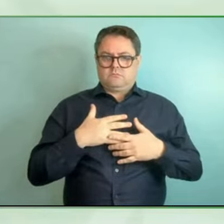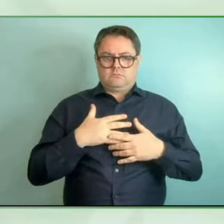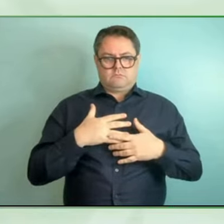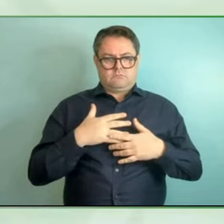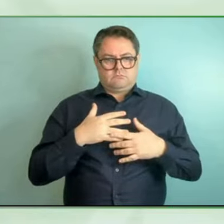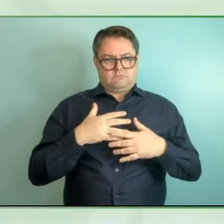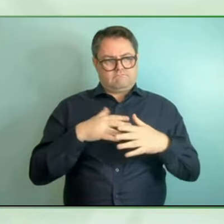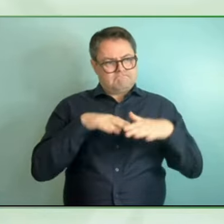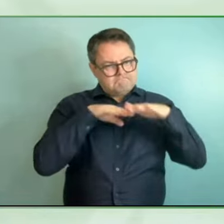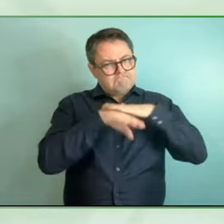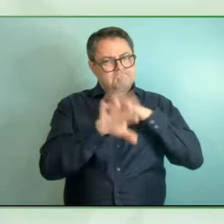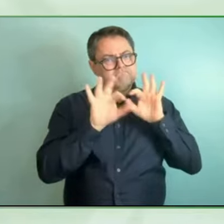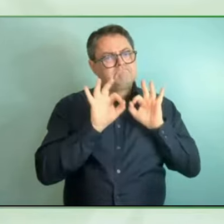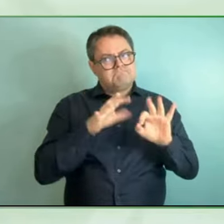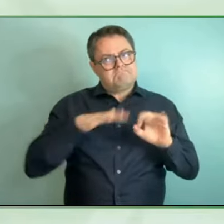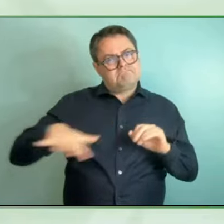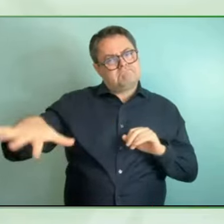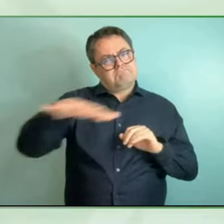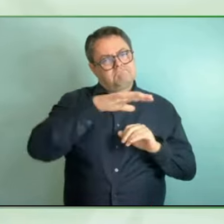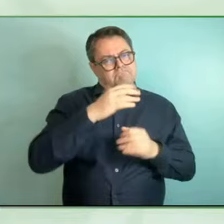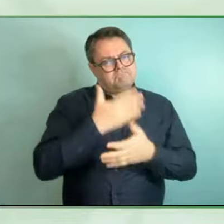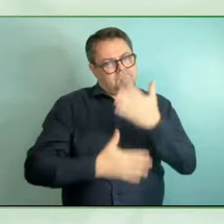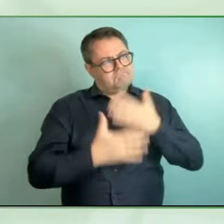mainstreaming access universal